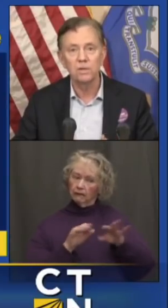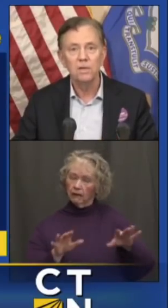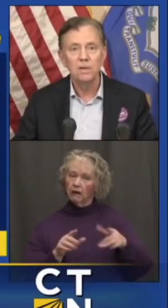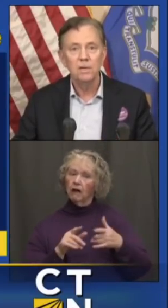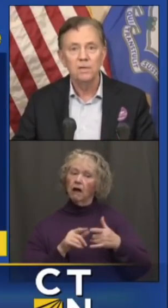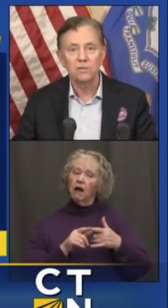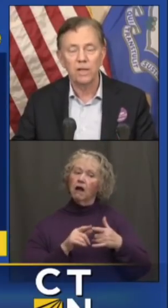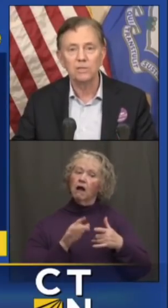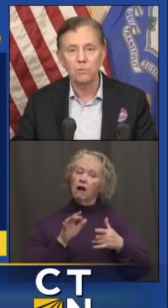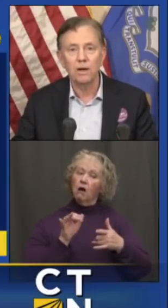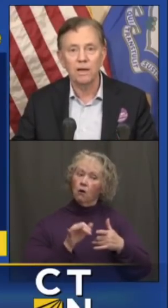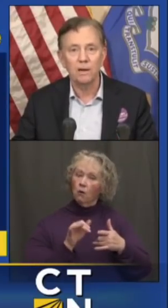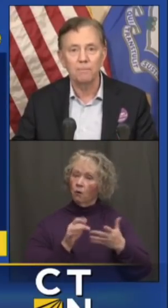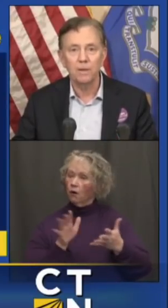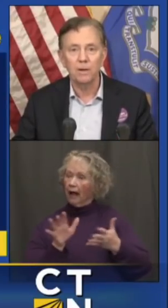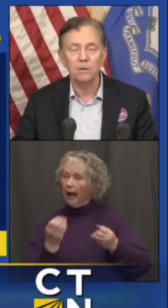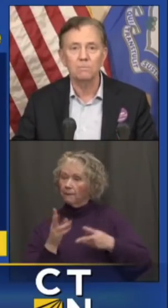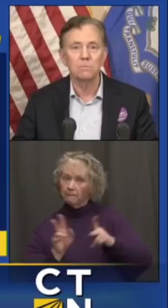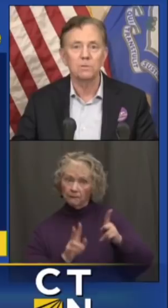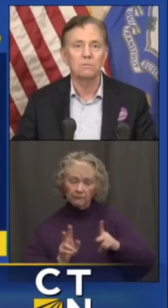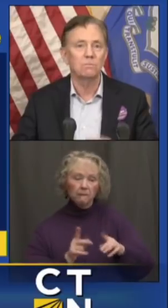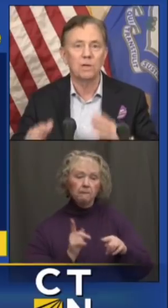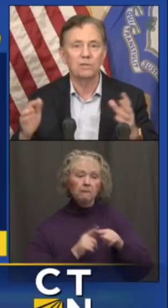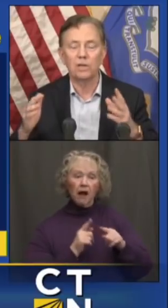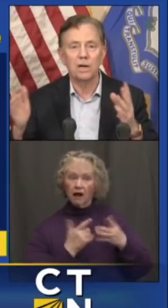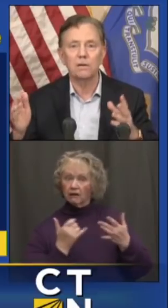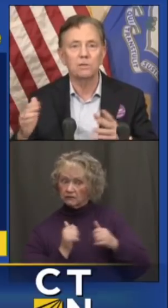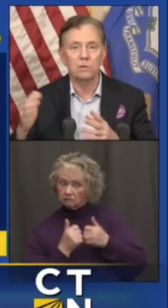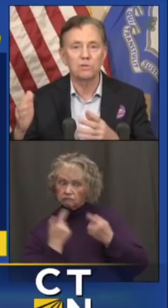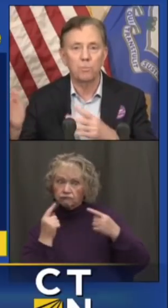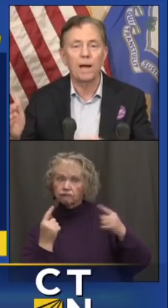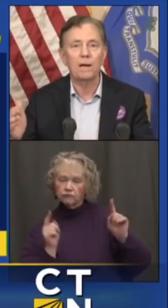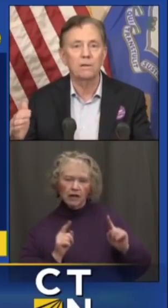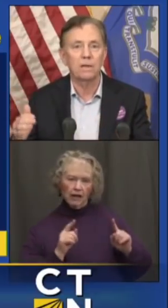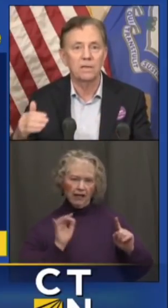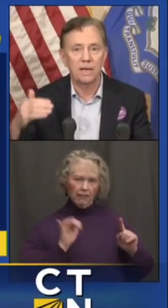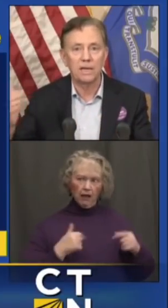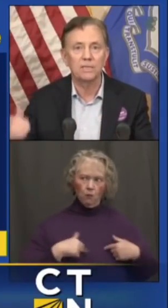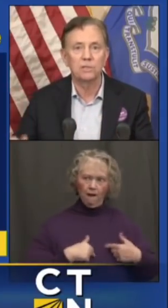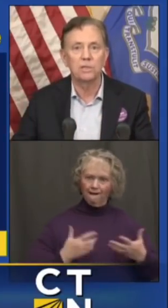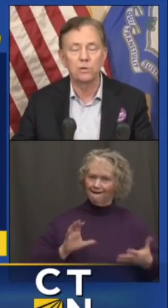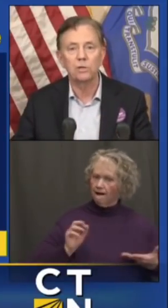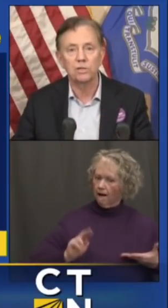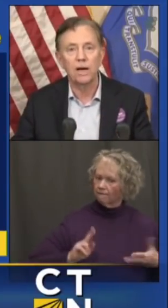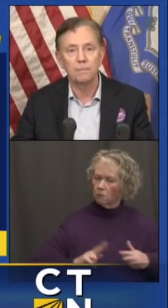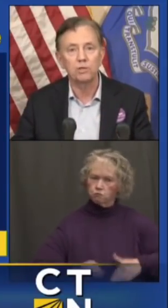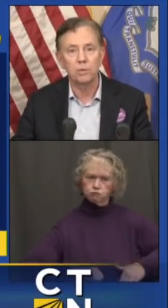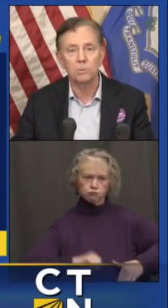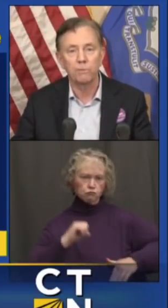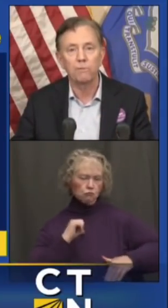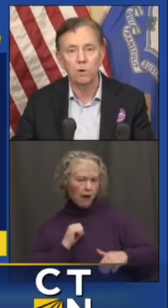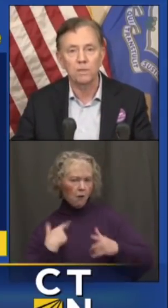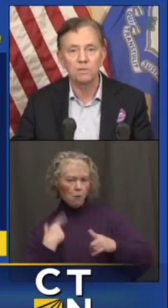performance. So that's why, Josh and I are, so proud that Connecticut is, near the top in terms of